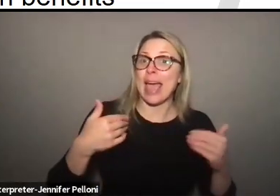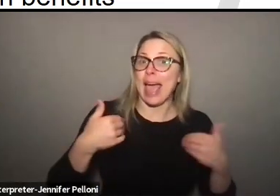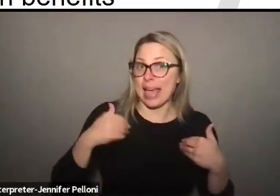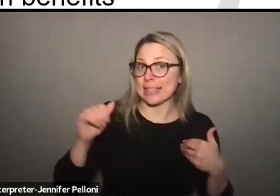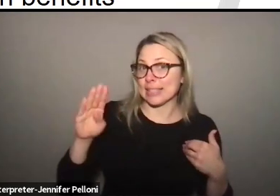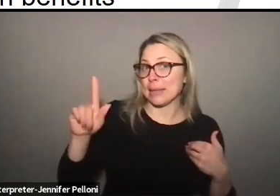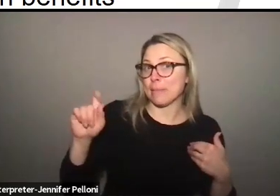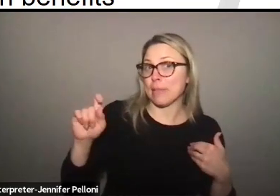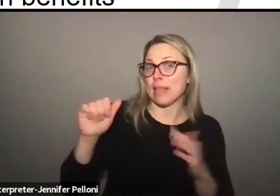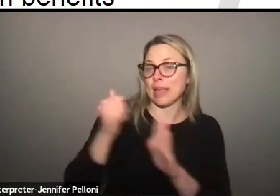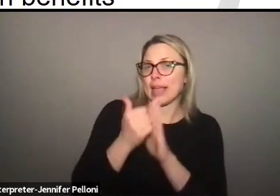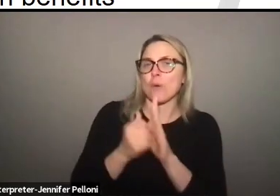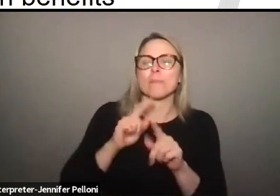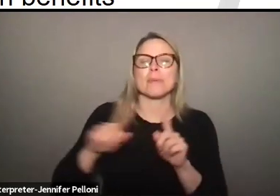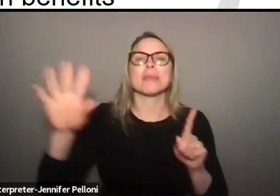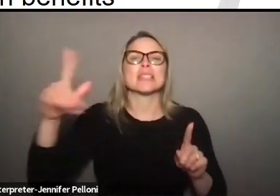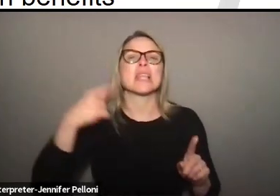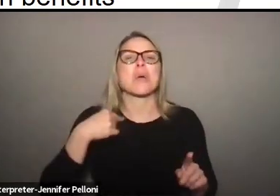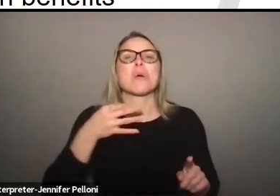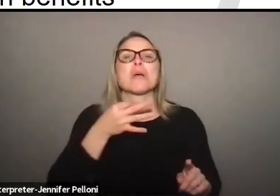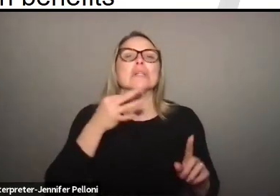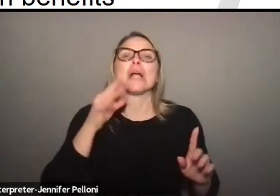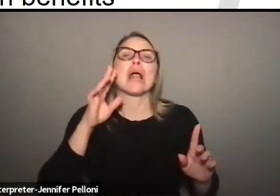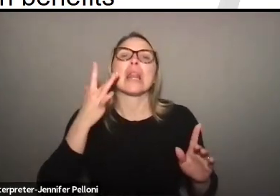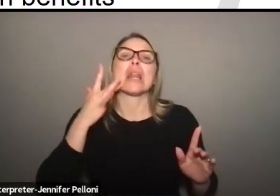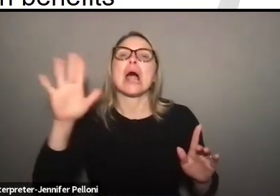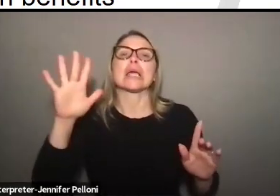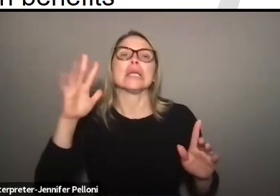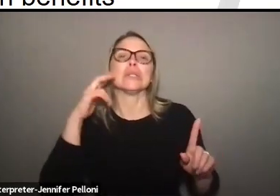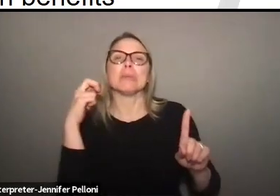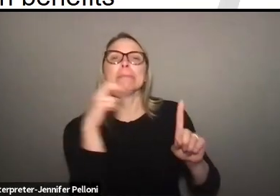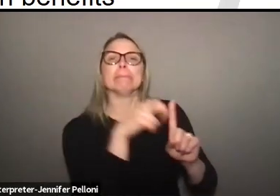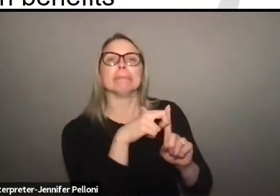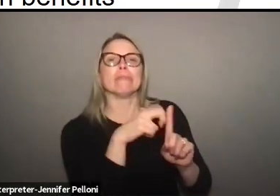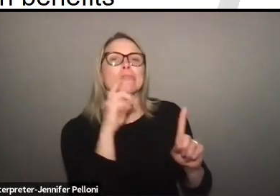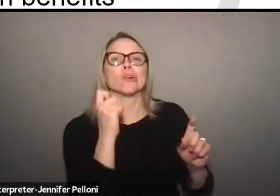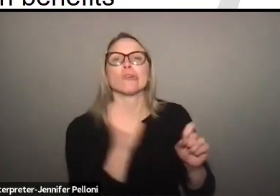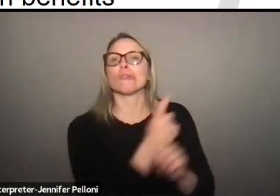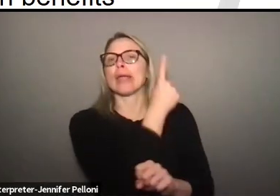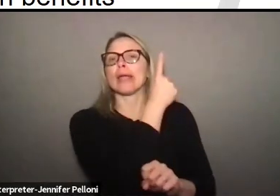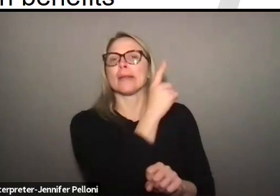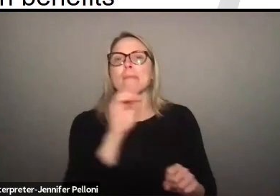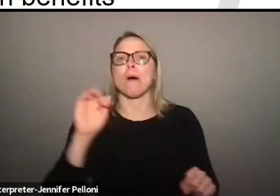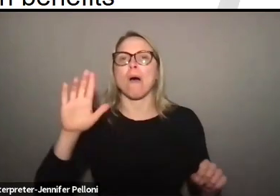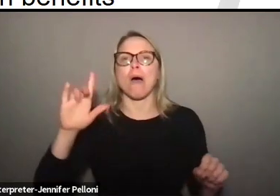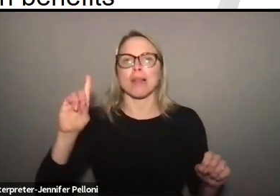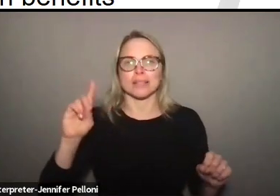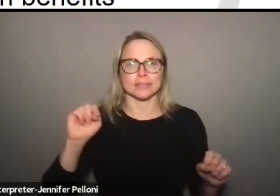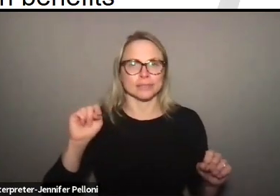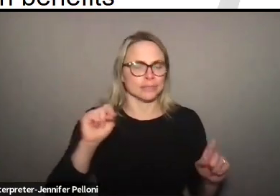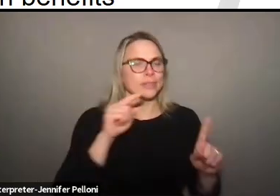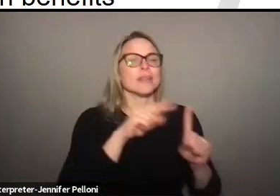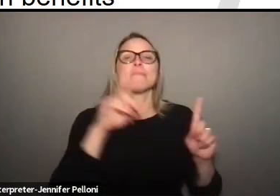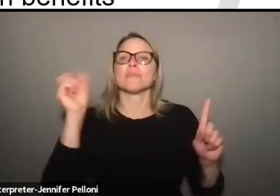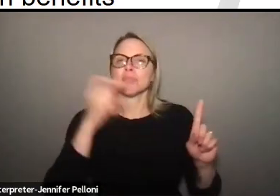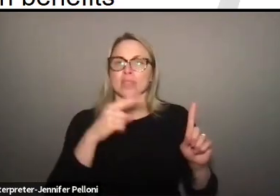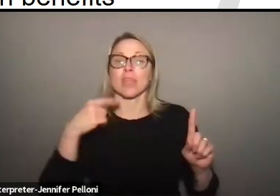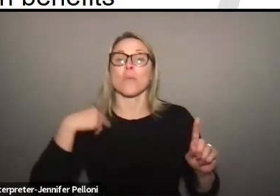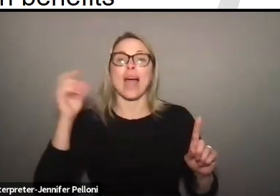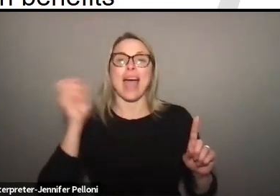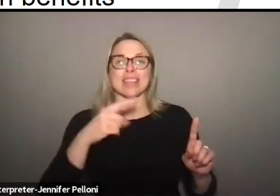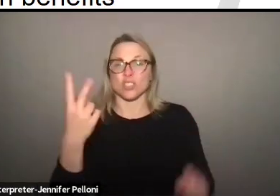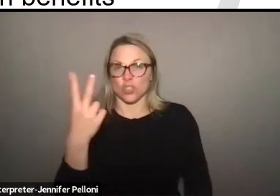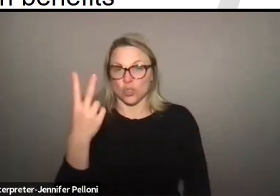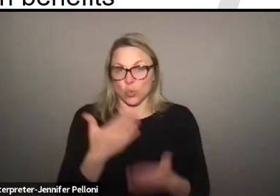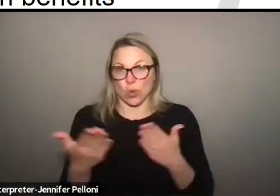account, but because they were just lucky enough to be pulled for a random audit, the IRS is going to want to know two things.